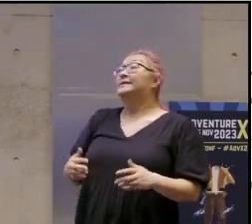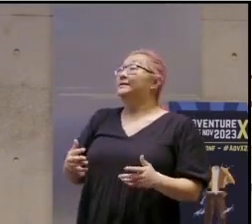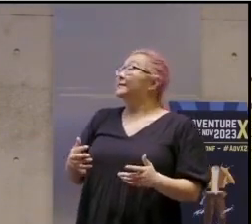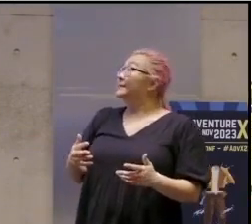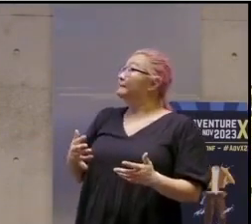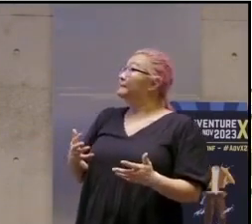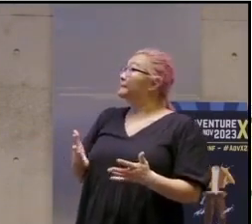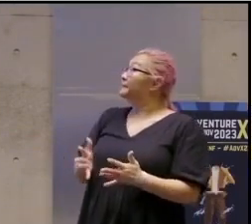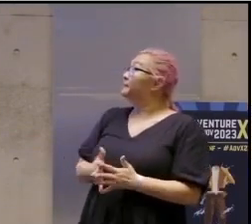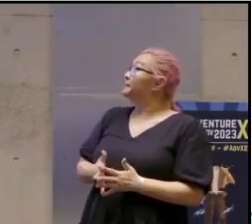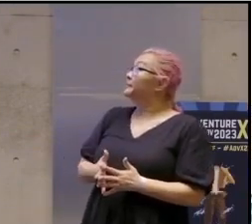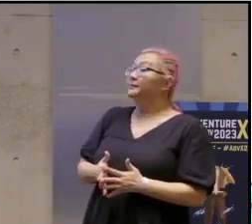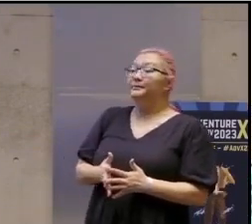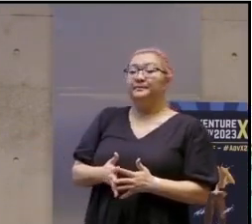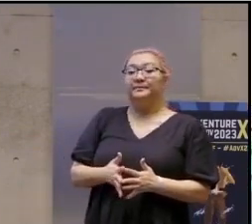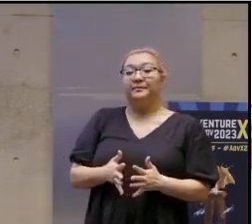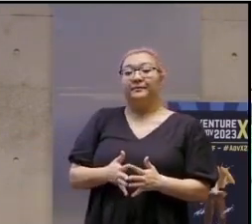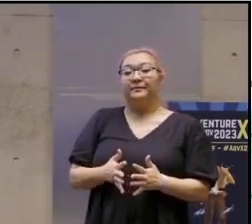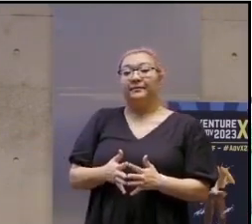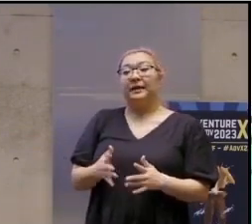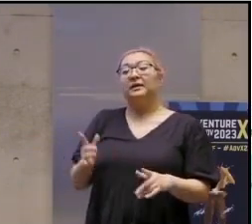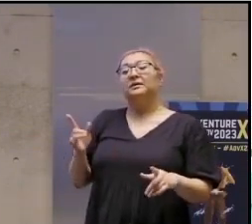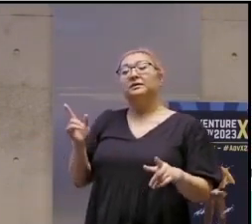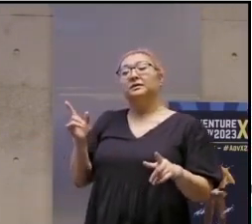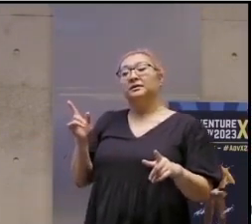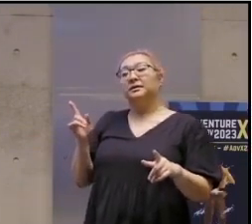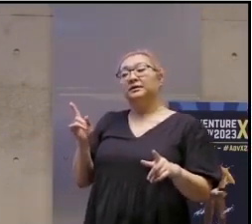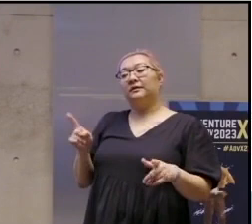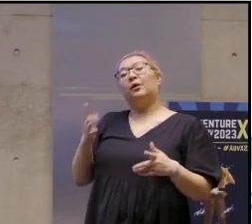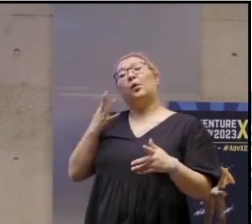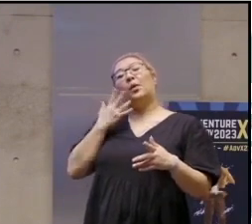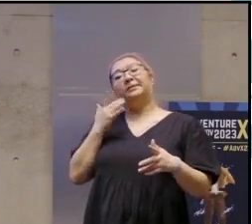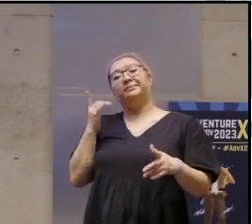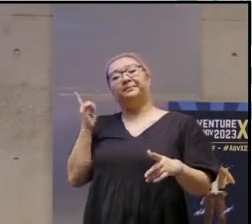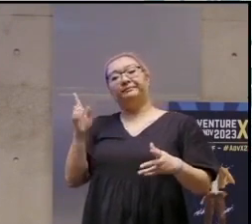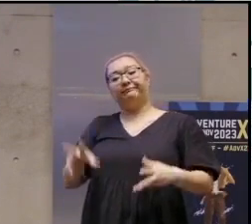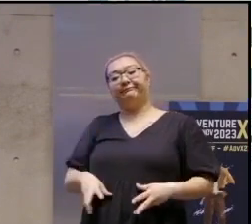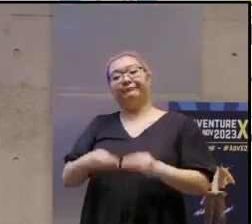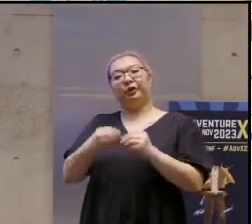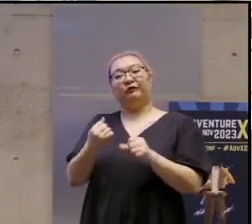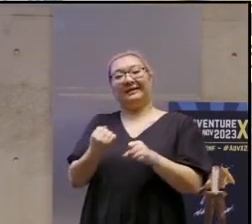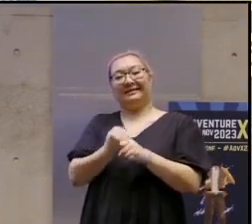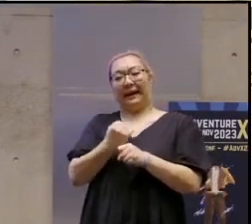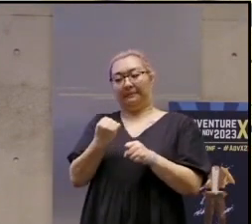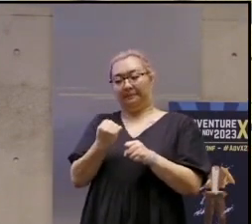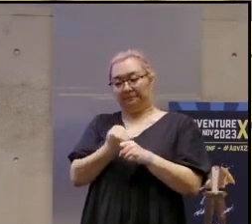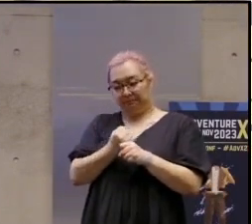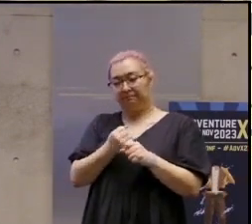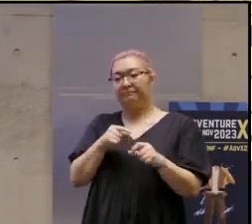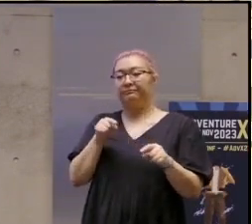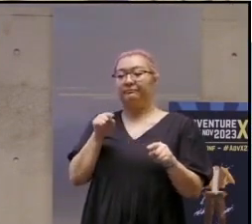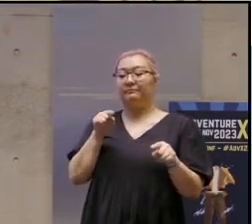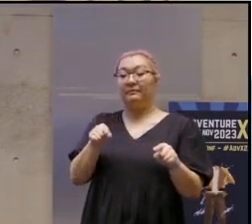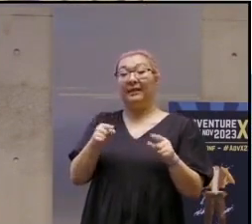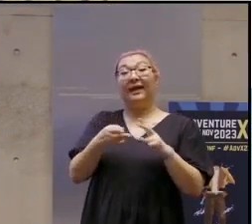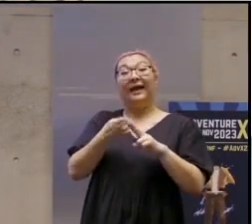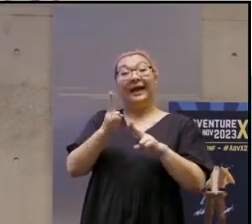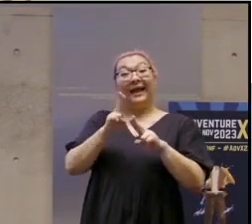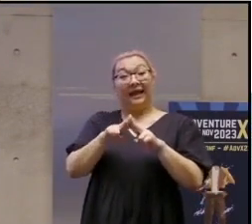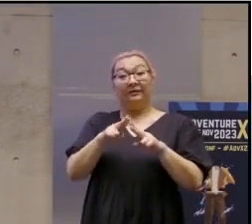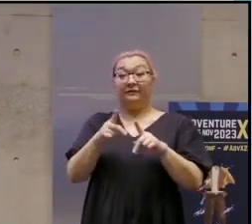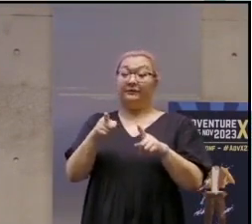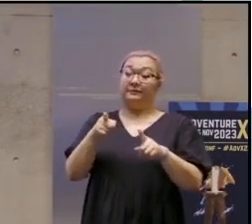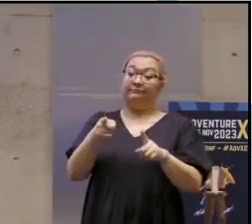There is far less tolerance from the players to accept deviations from reality. You can't have much